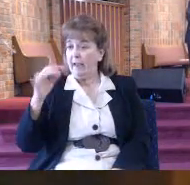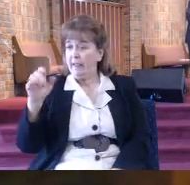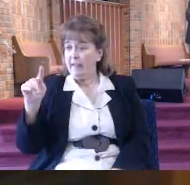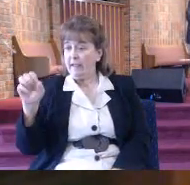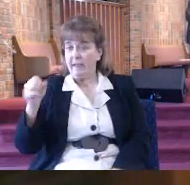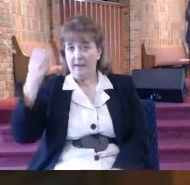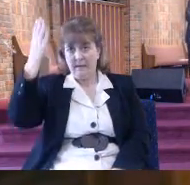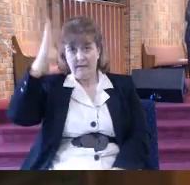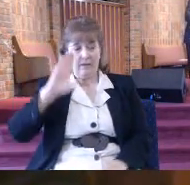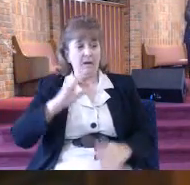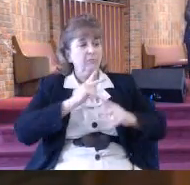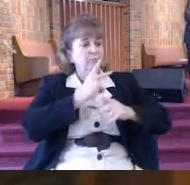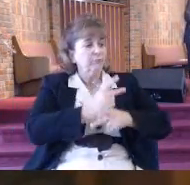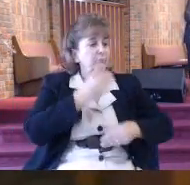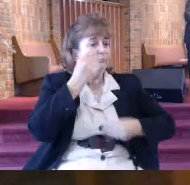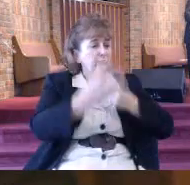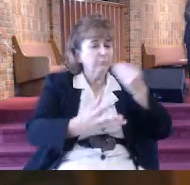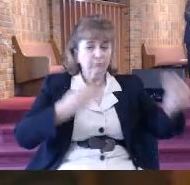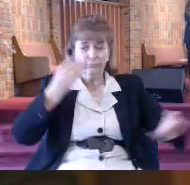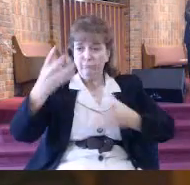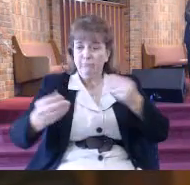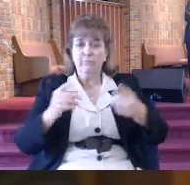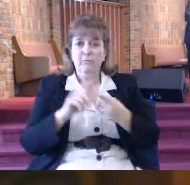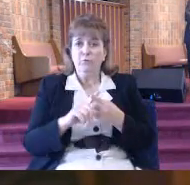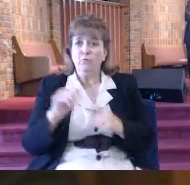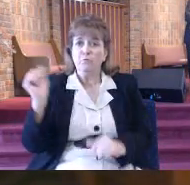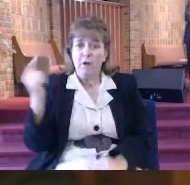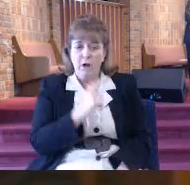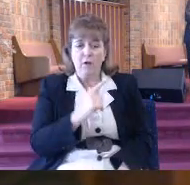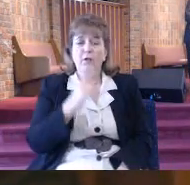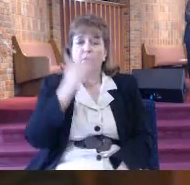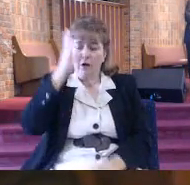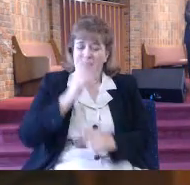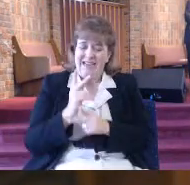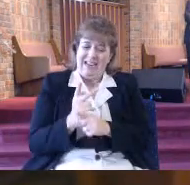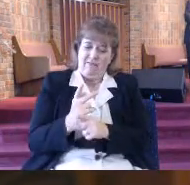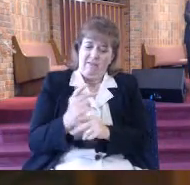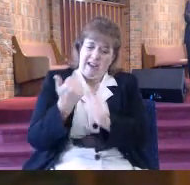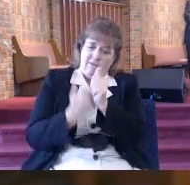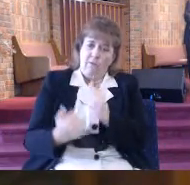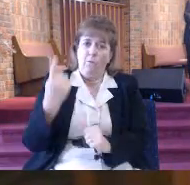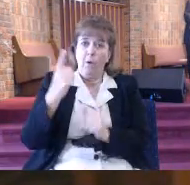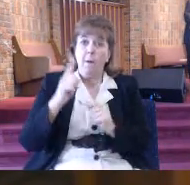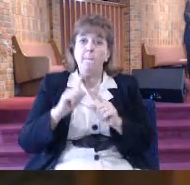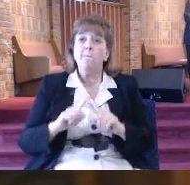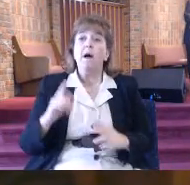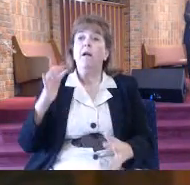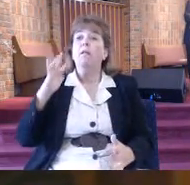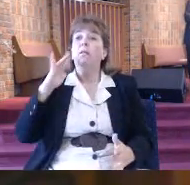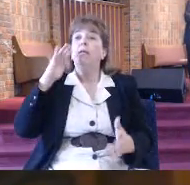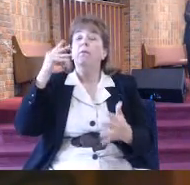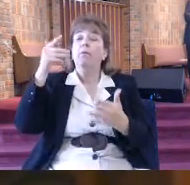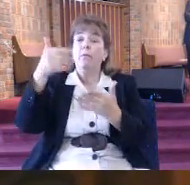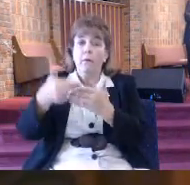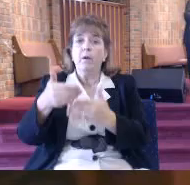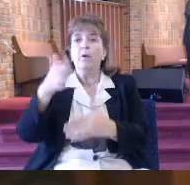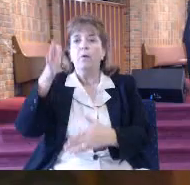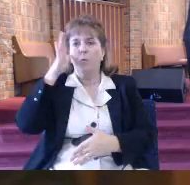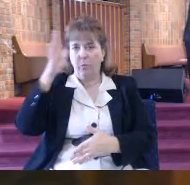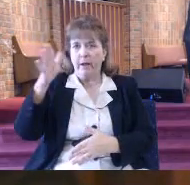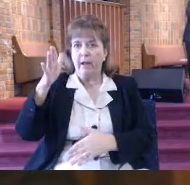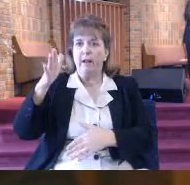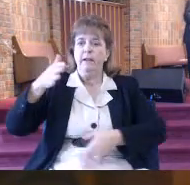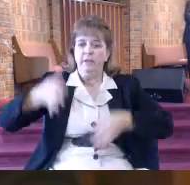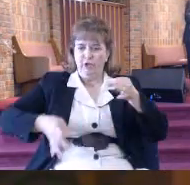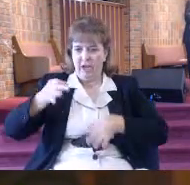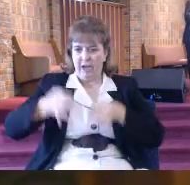believe. And their lives will continue to be sustained. But at some point, their time is going to come to an end. And they'll answer